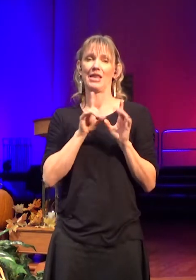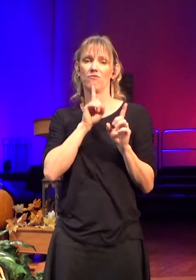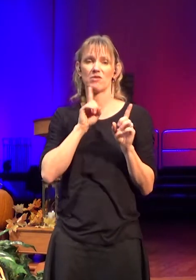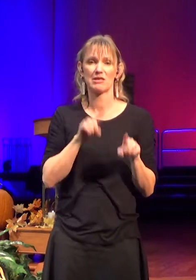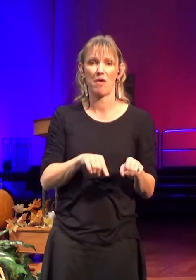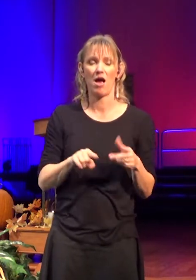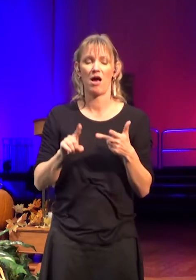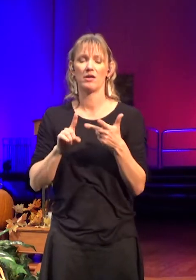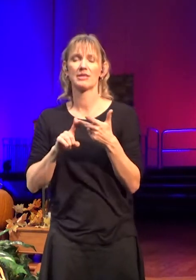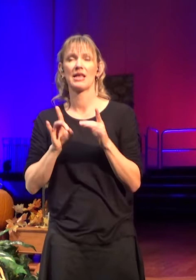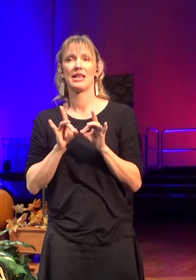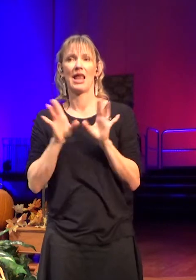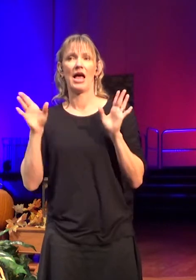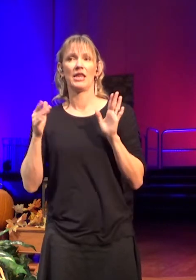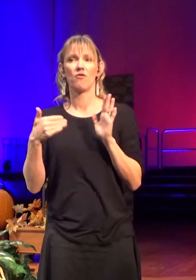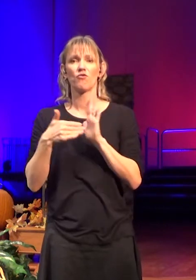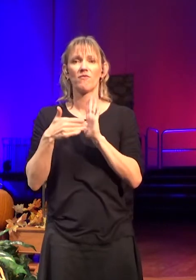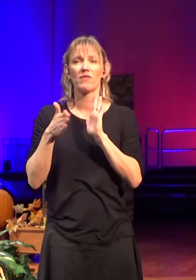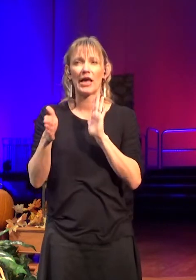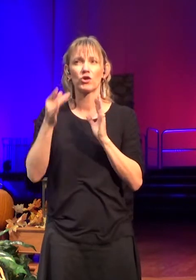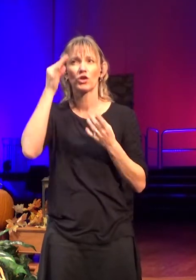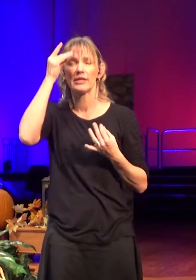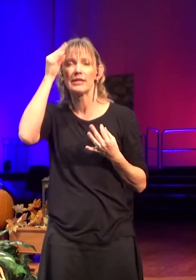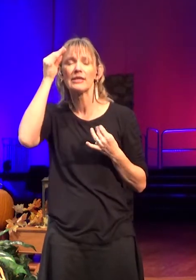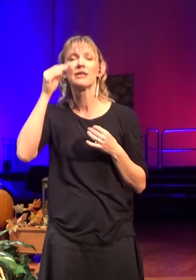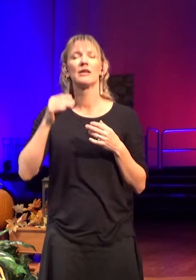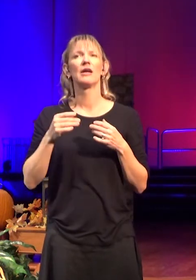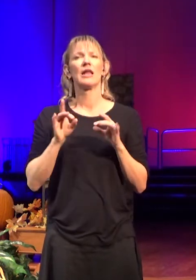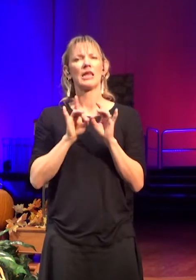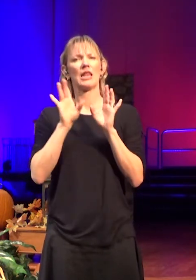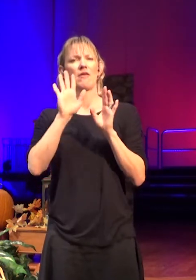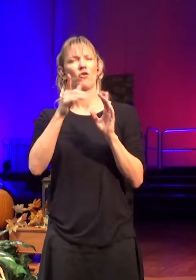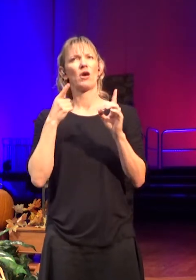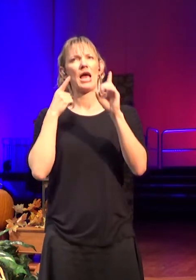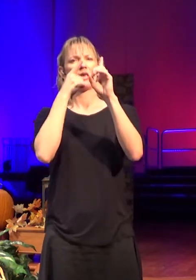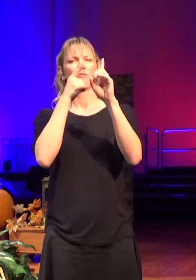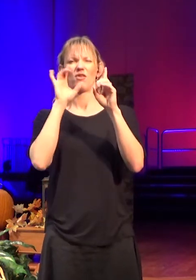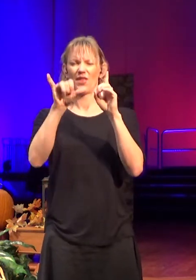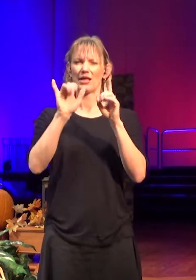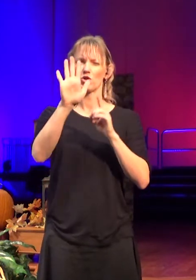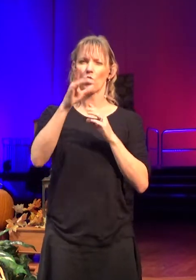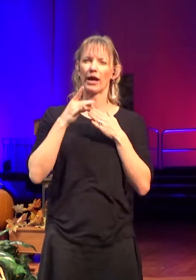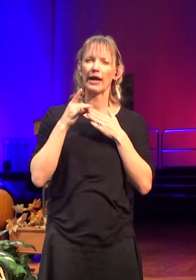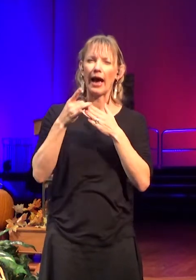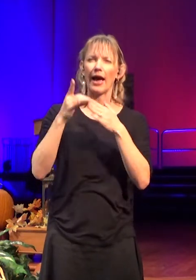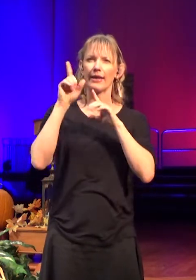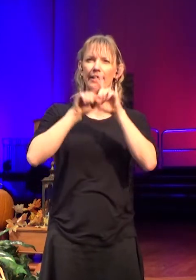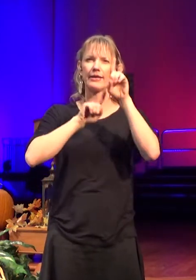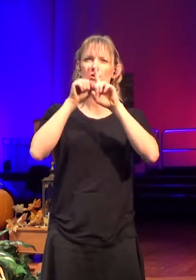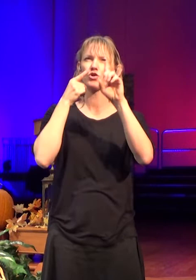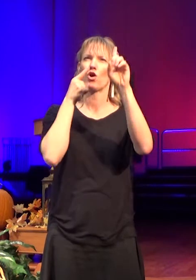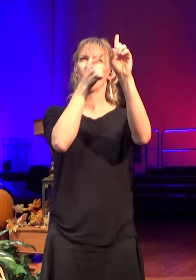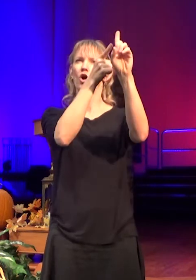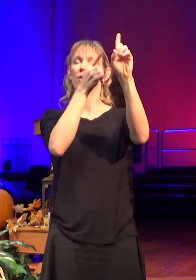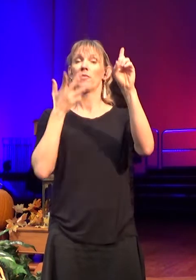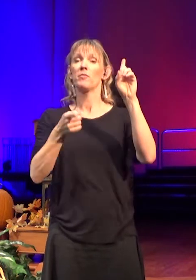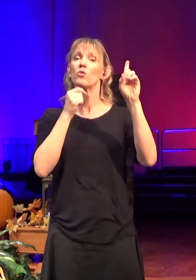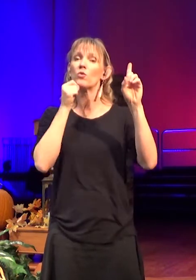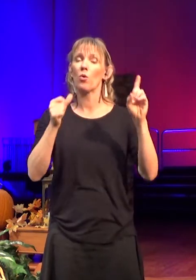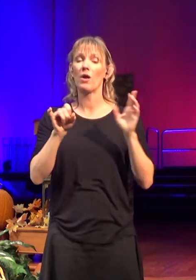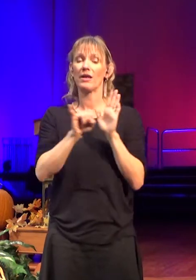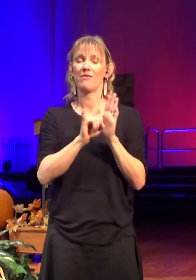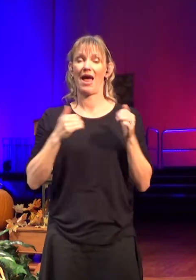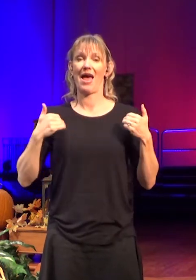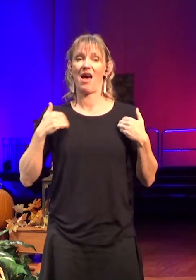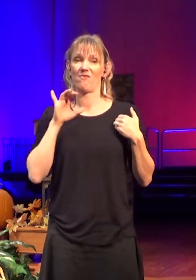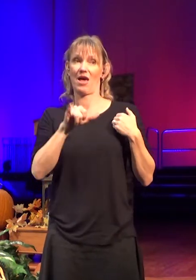our light of response, our light of reflection. Your light of aspiration, it's your guiding star. It's maybe something